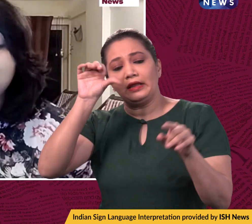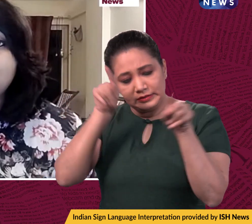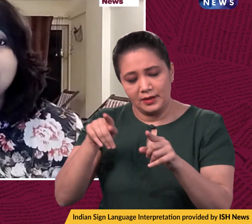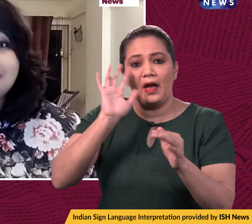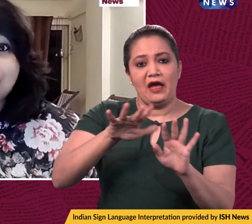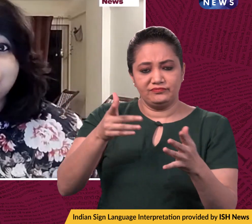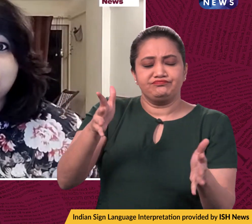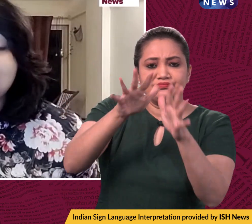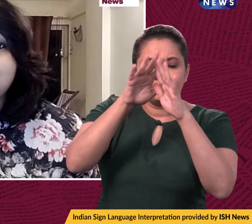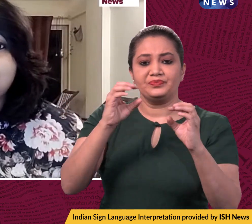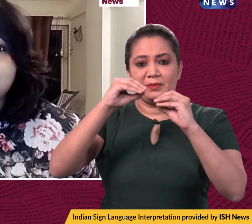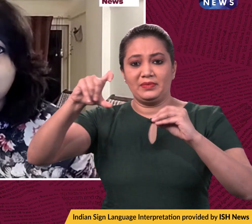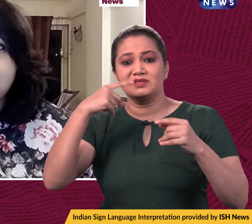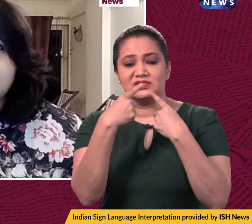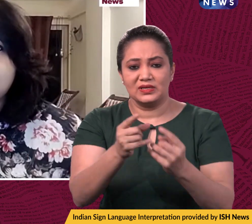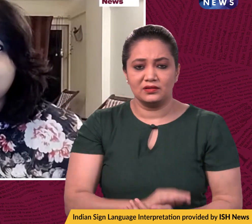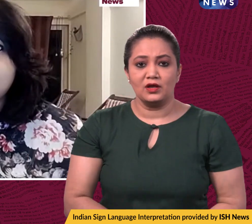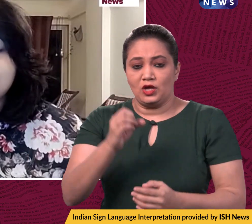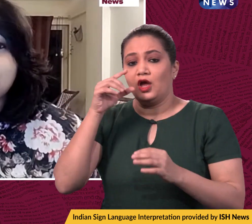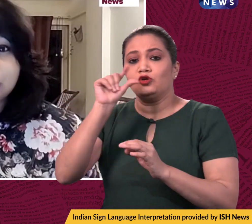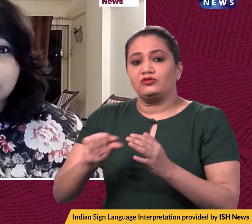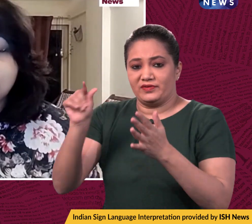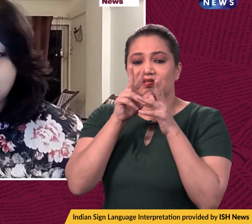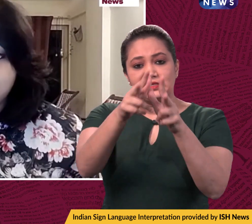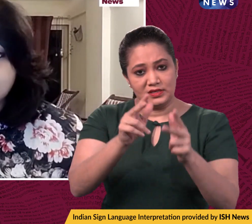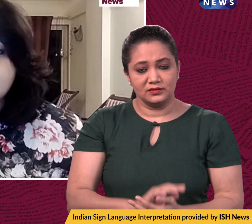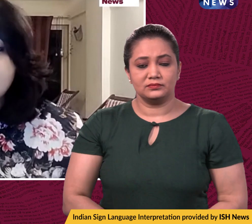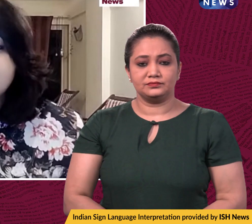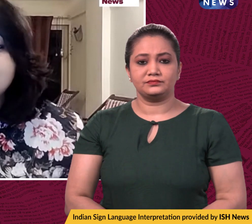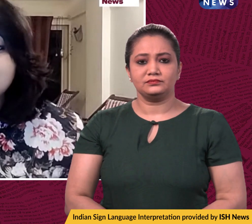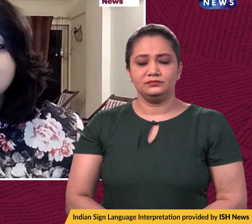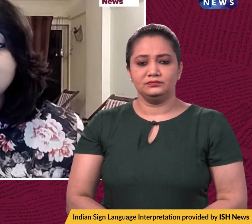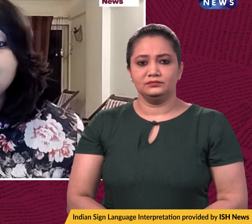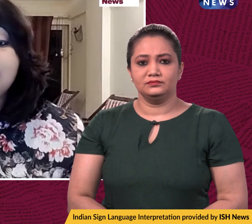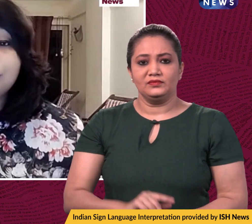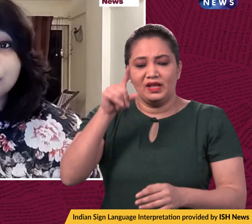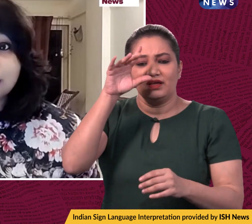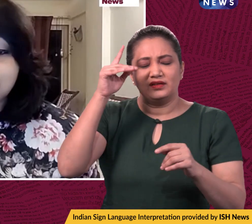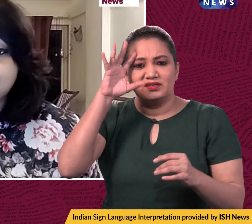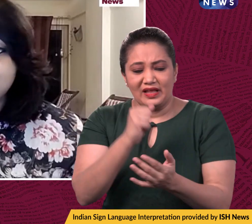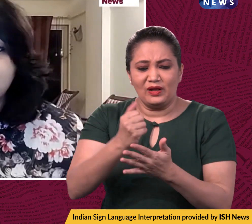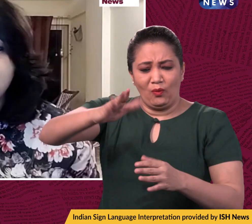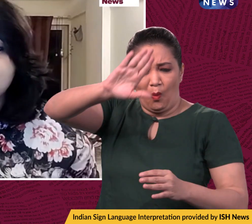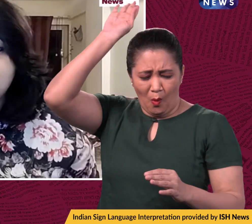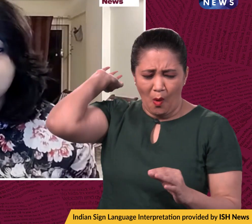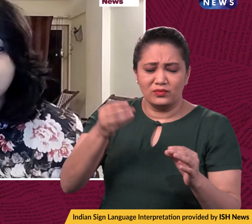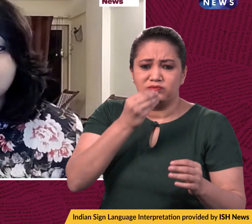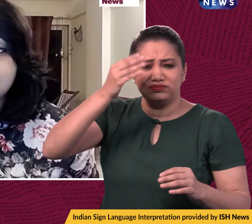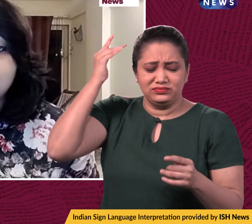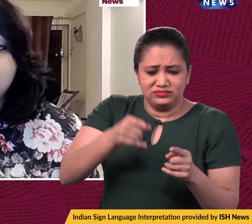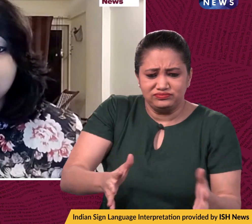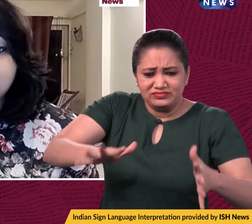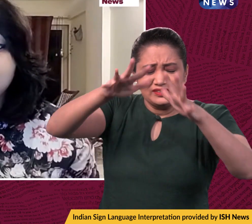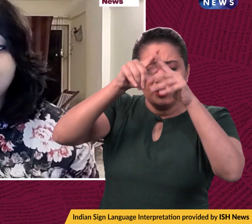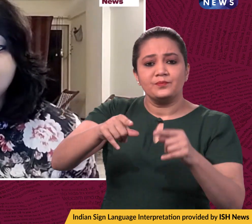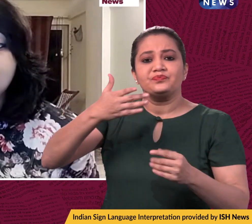The BBC reported a statement that was put out by the university which said, and I quote, The decision on the aged statue was based on